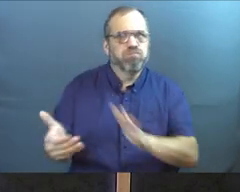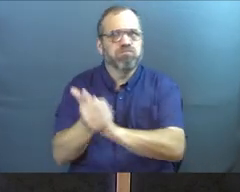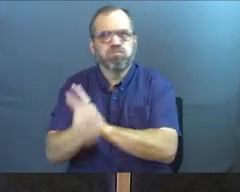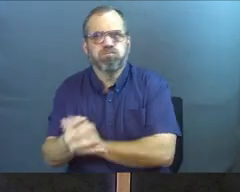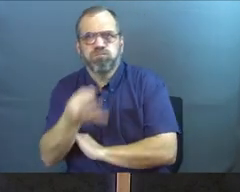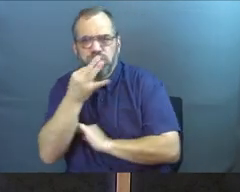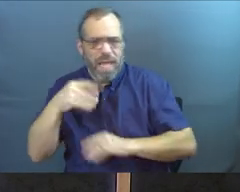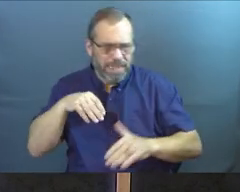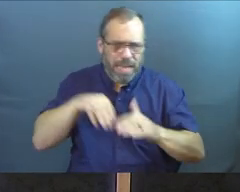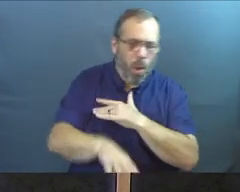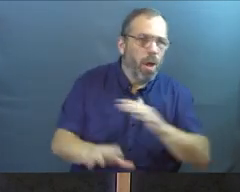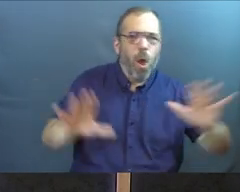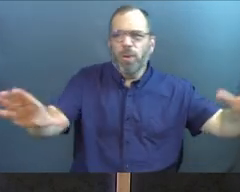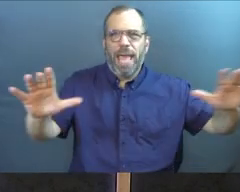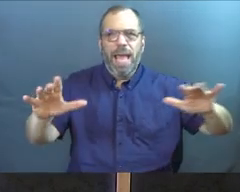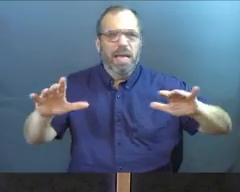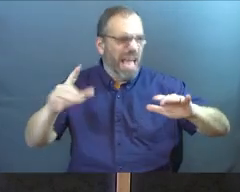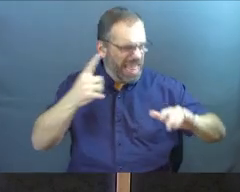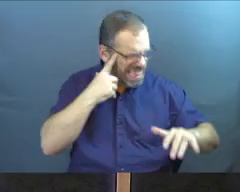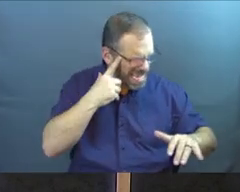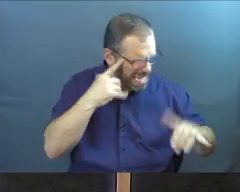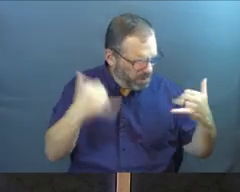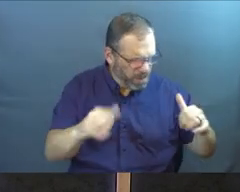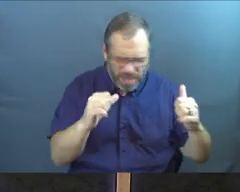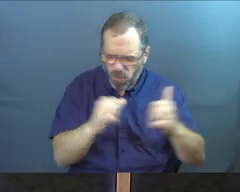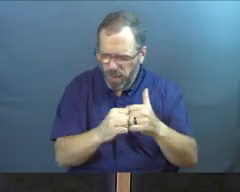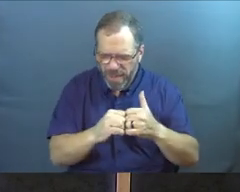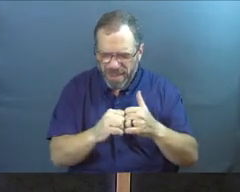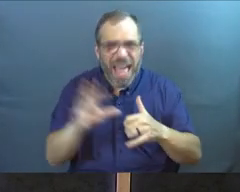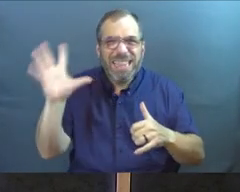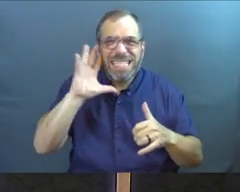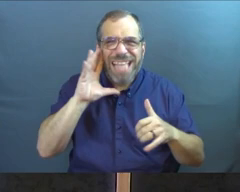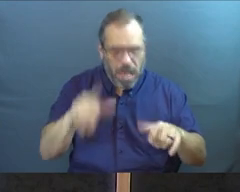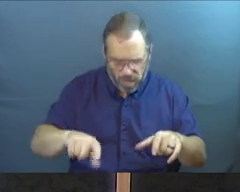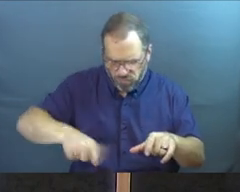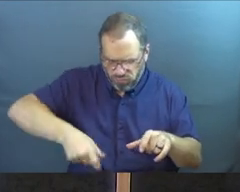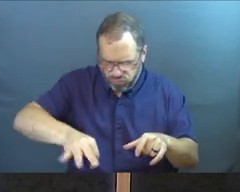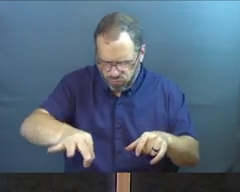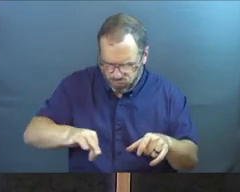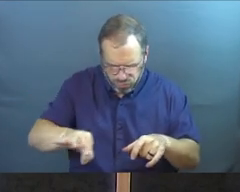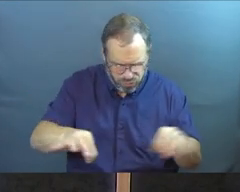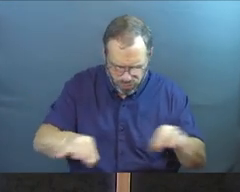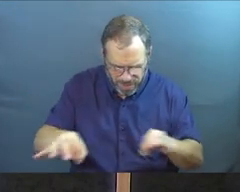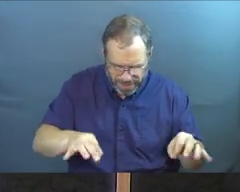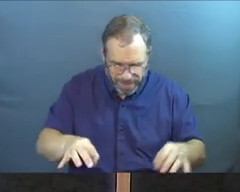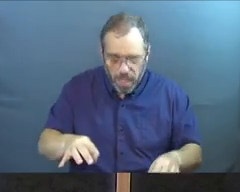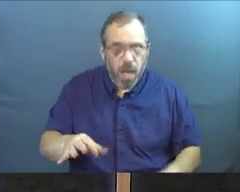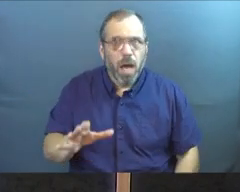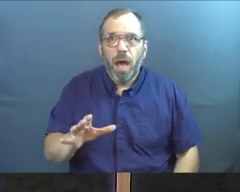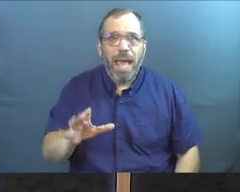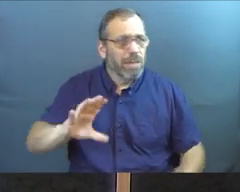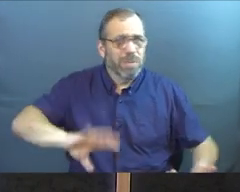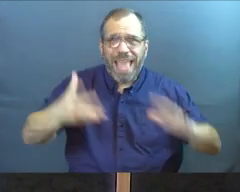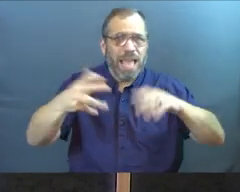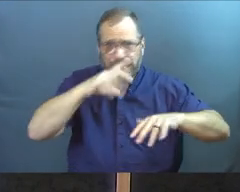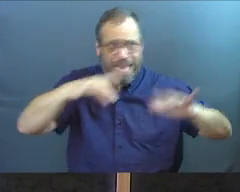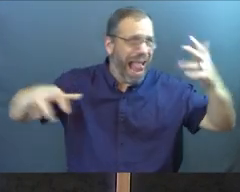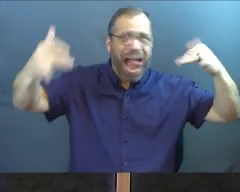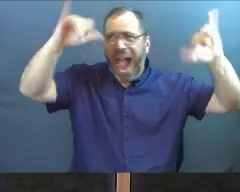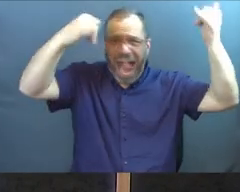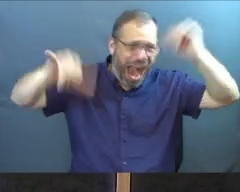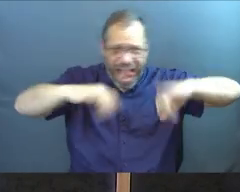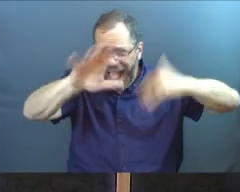expert, you know. And I walk in, and I'm in the back. I think I was messing around with, like, the sound system or something like that trying to get it to work. And it was just chaos in there.